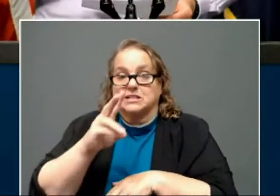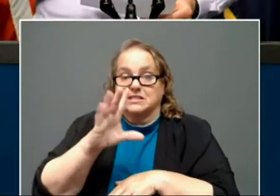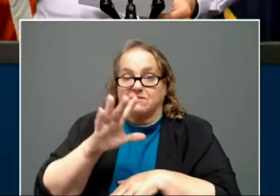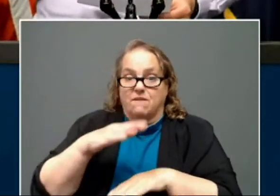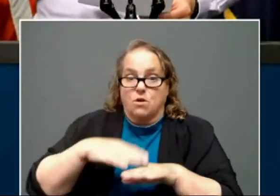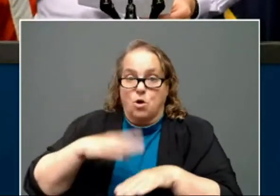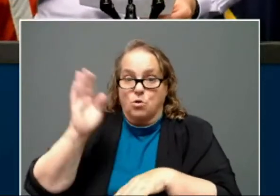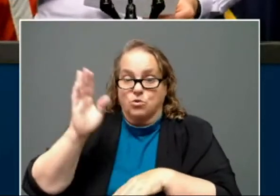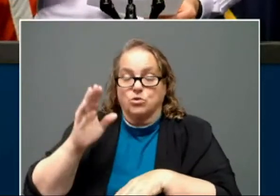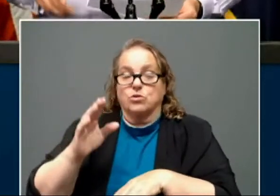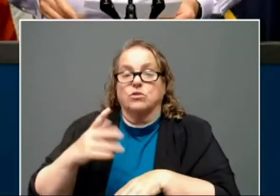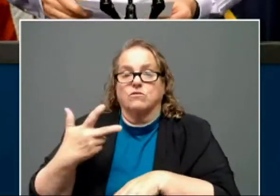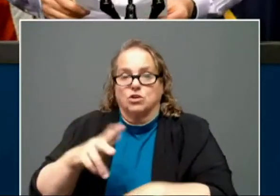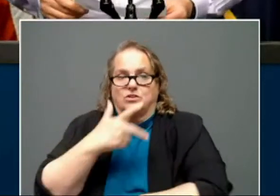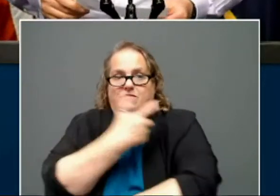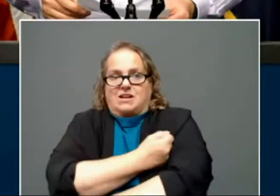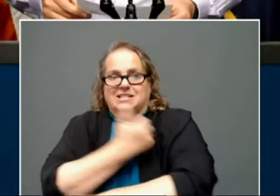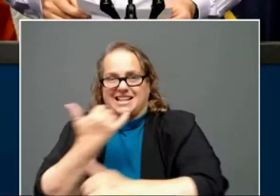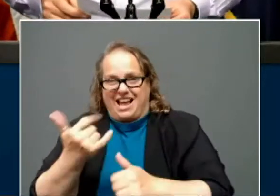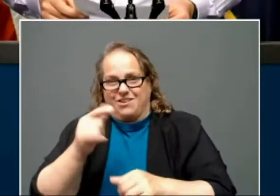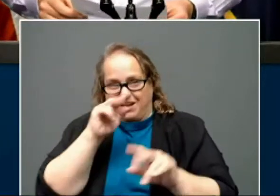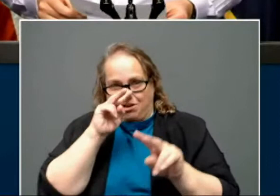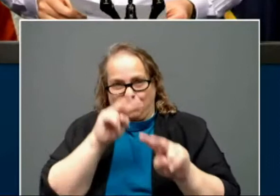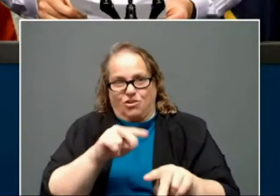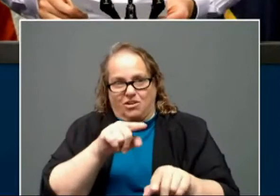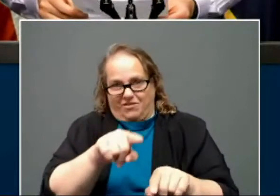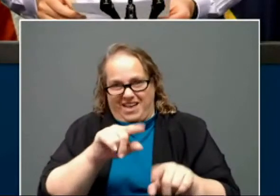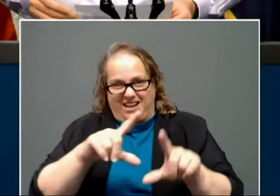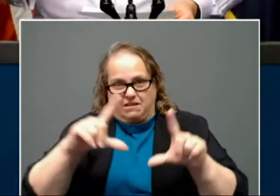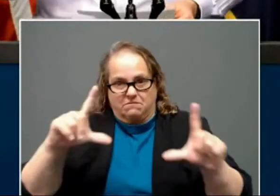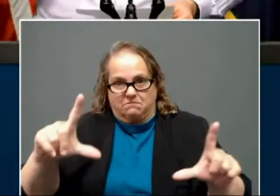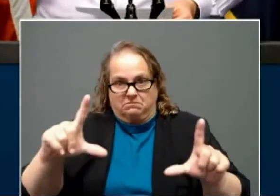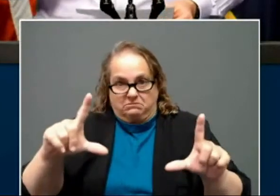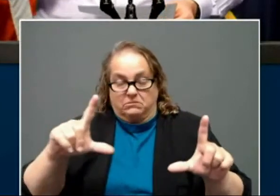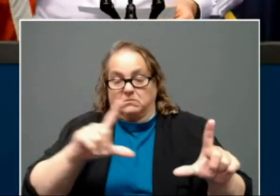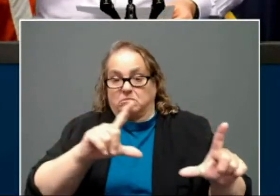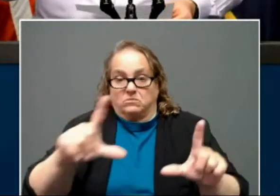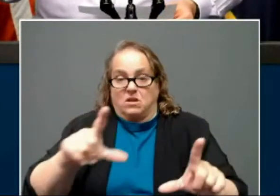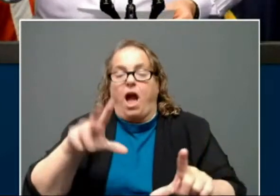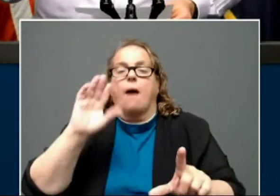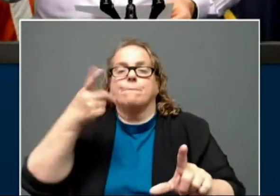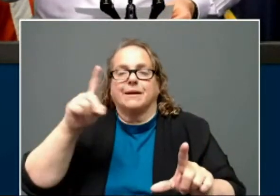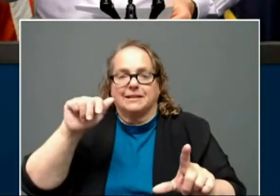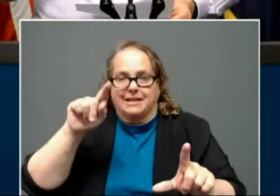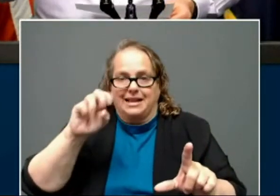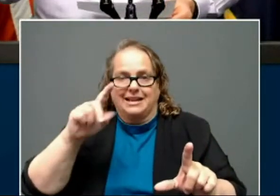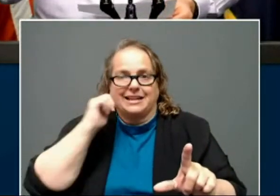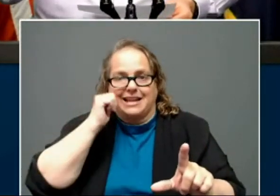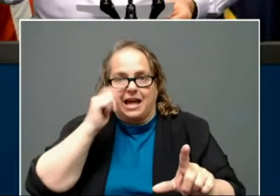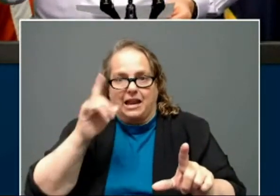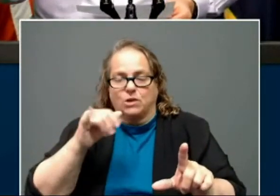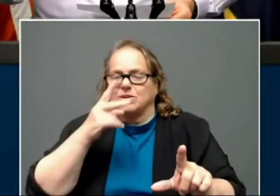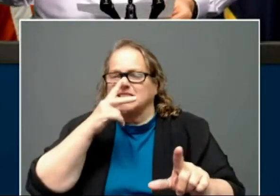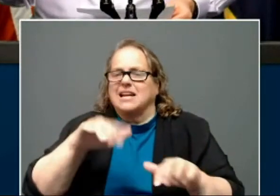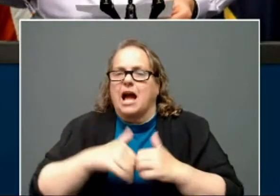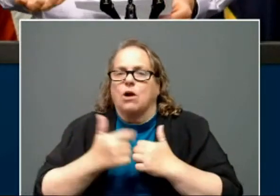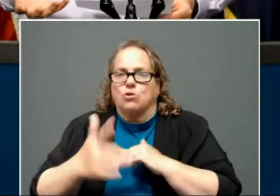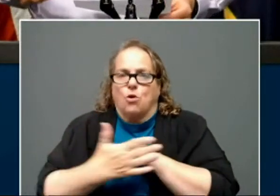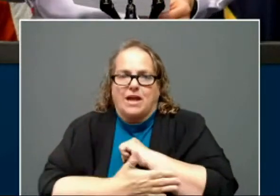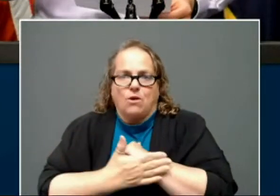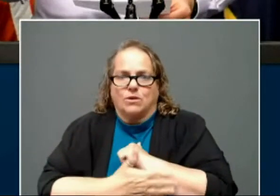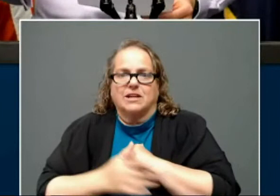So now you can look at this dashboard, which will be updated daily, and see how your county is doing relative to other counties. Now